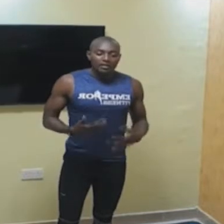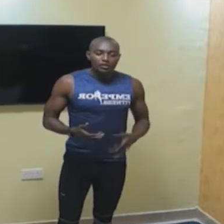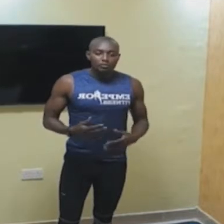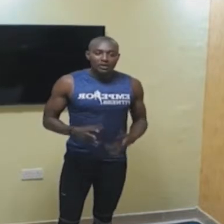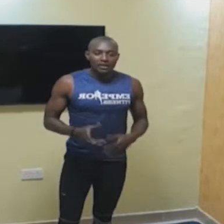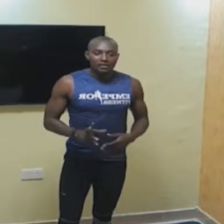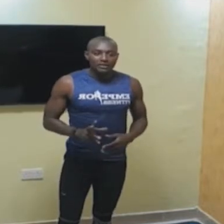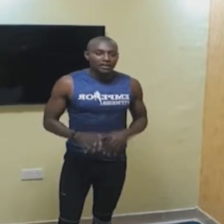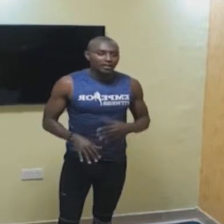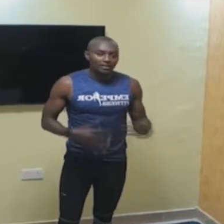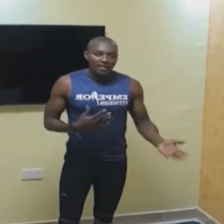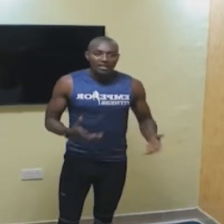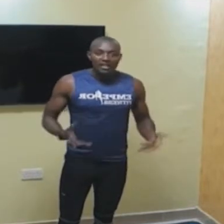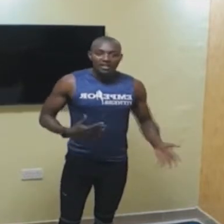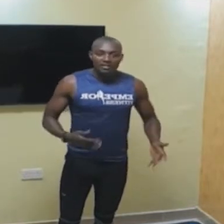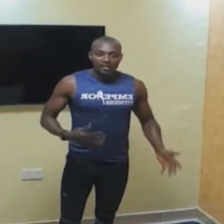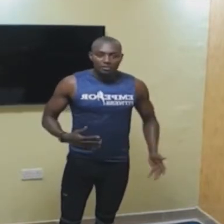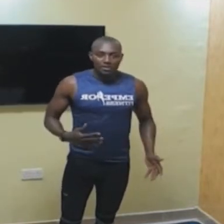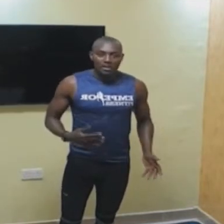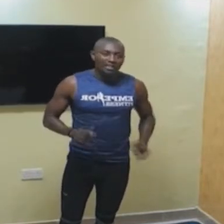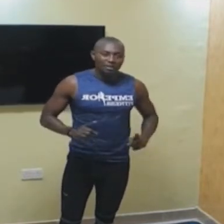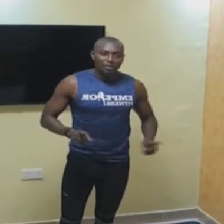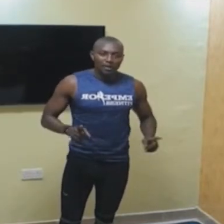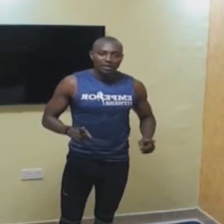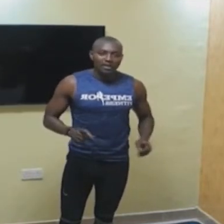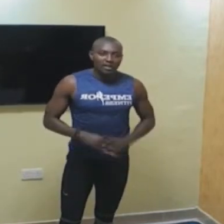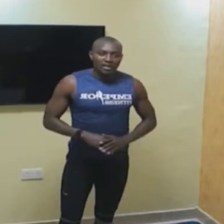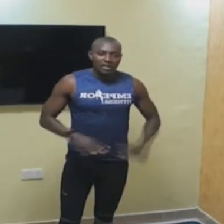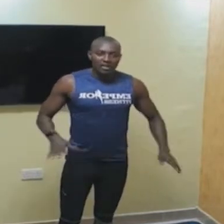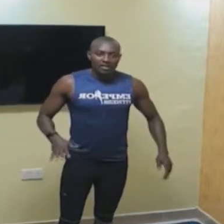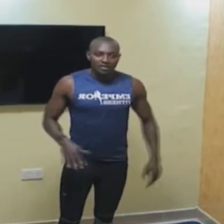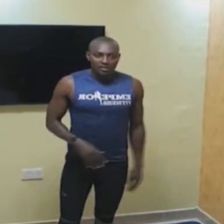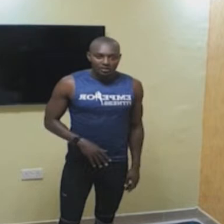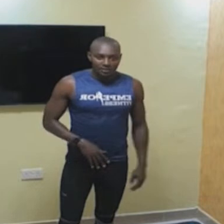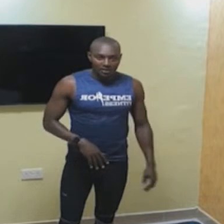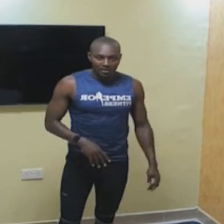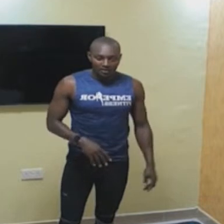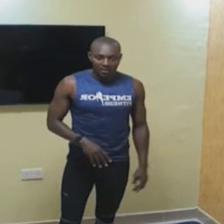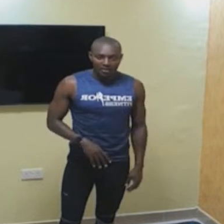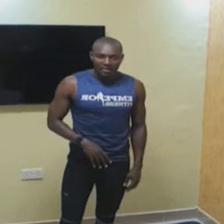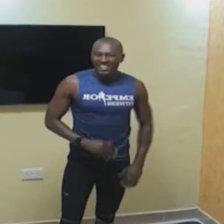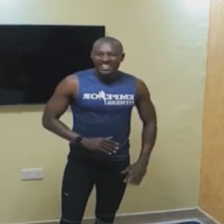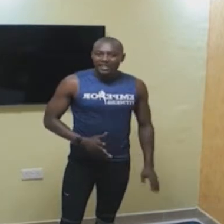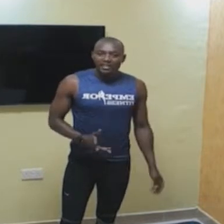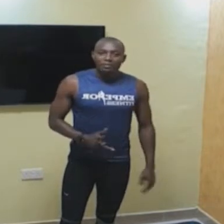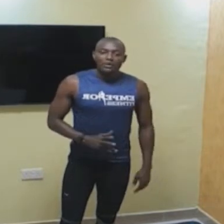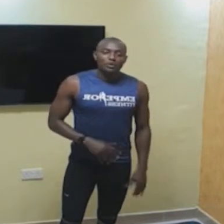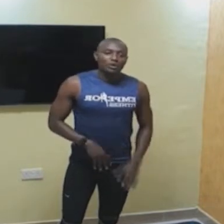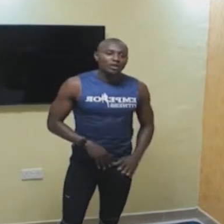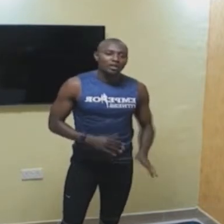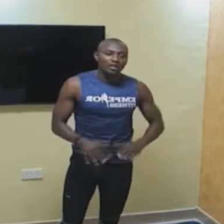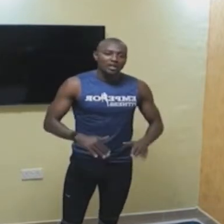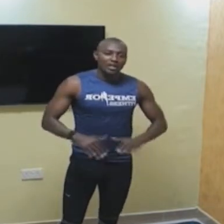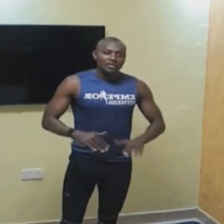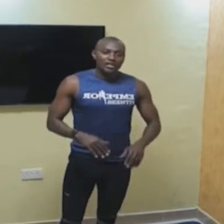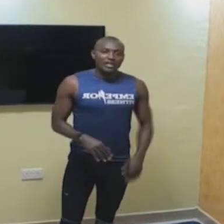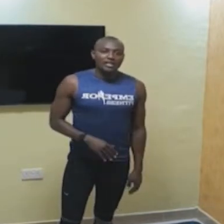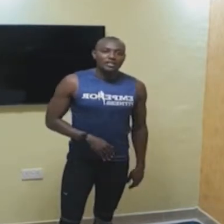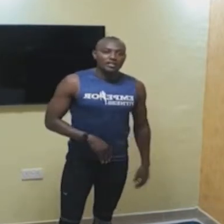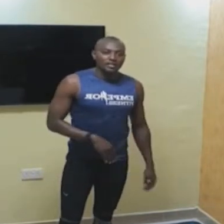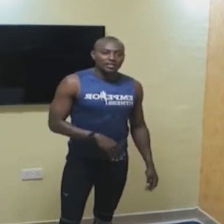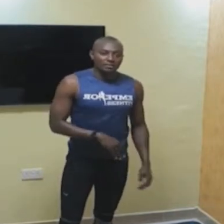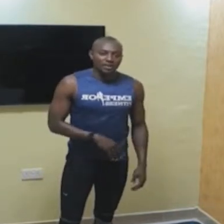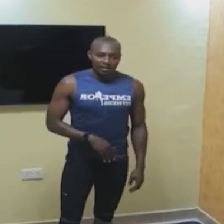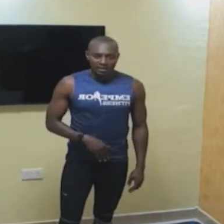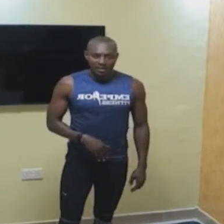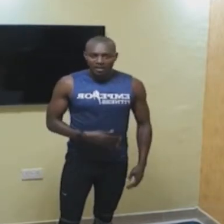key things to play around is the reps. Number 1, increase your reps. Okay. Number 2, try kill